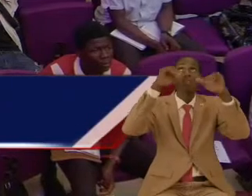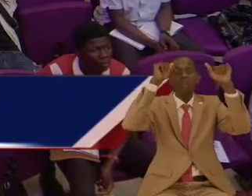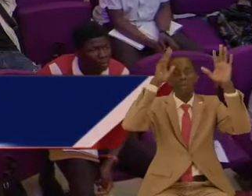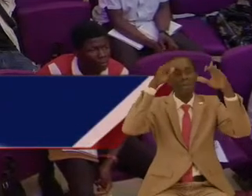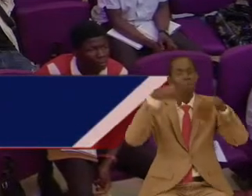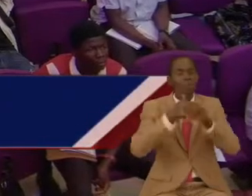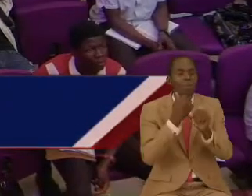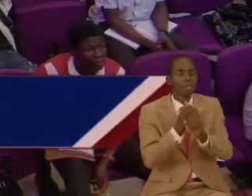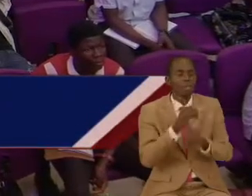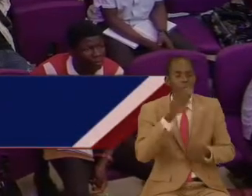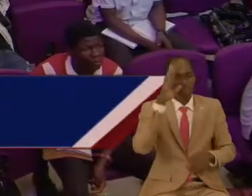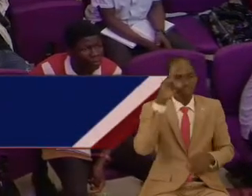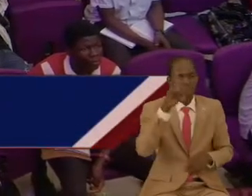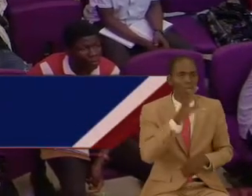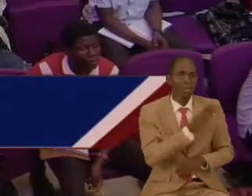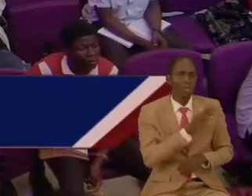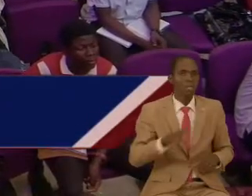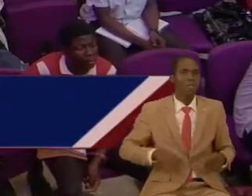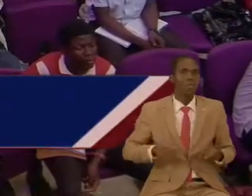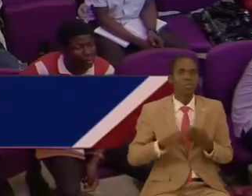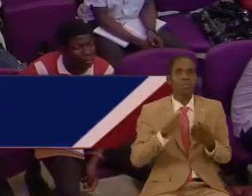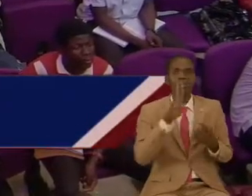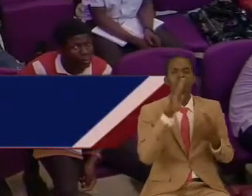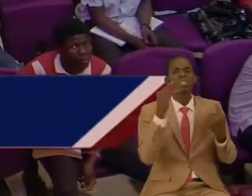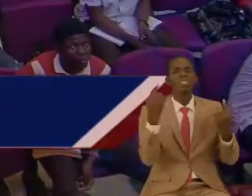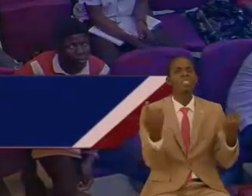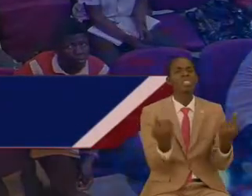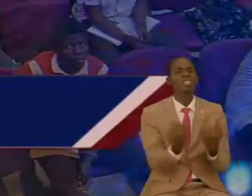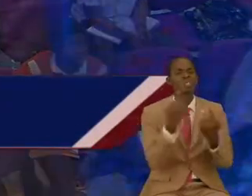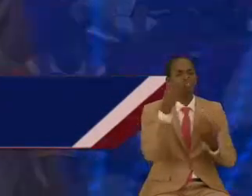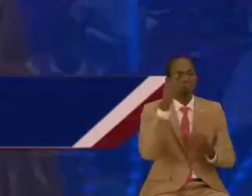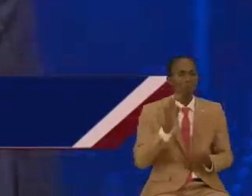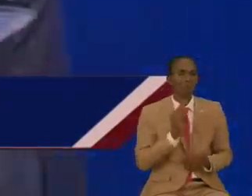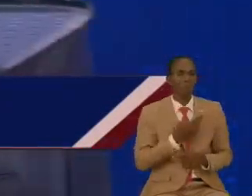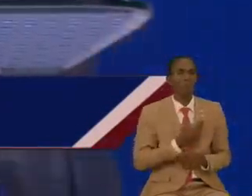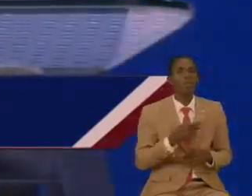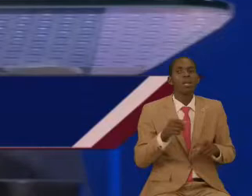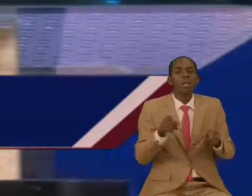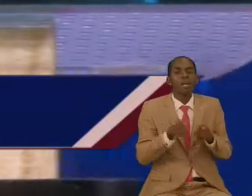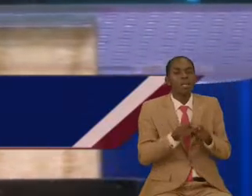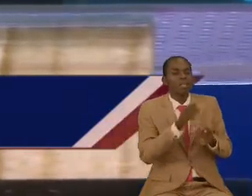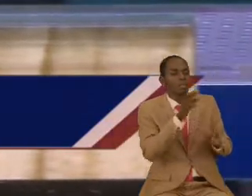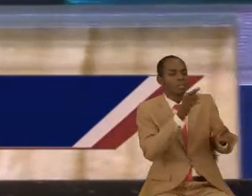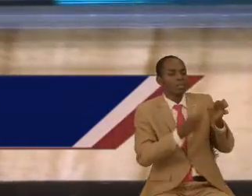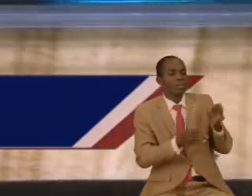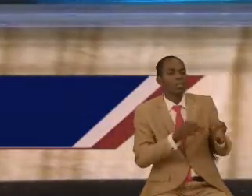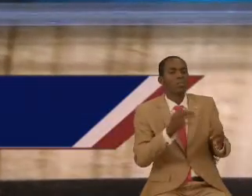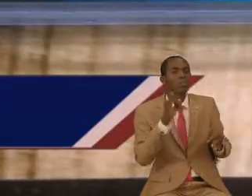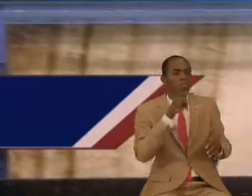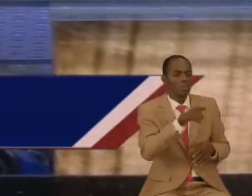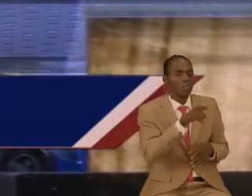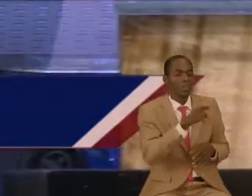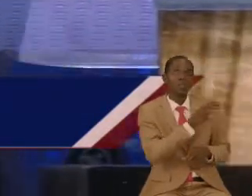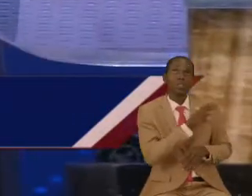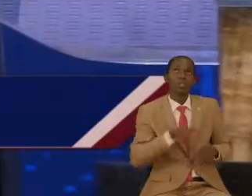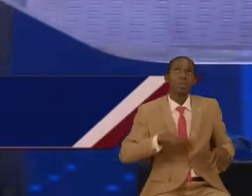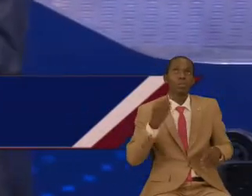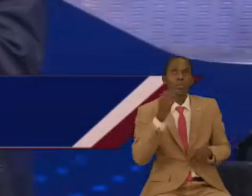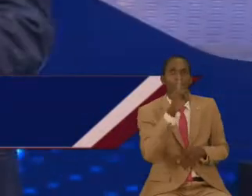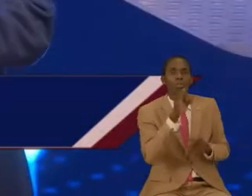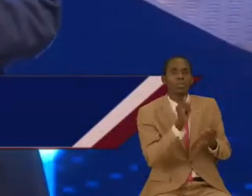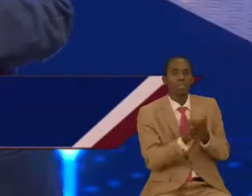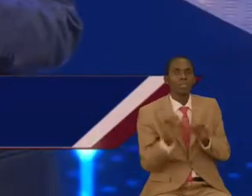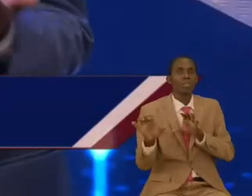him, Christ, to be sin for us, as if he was the one that committed our